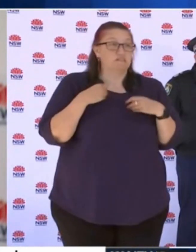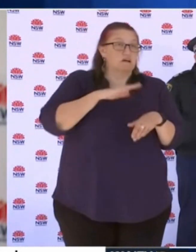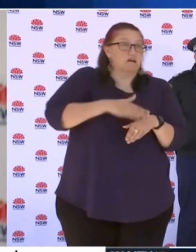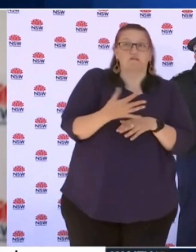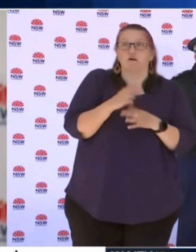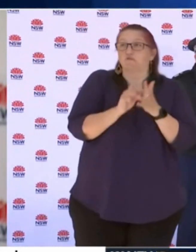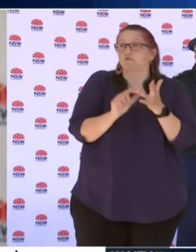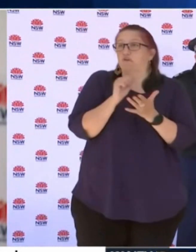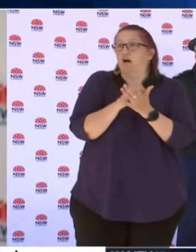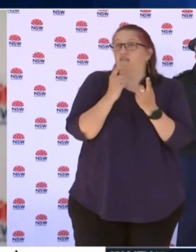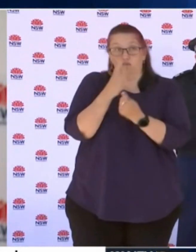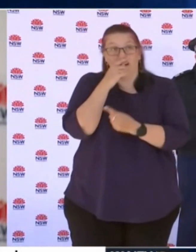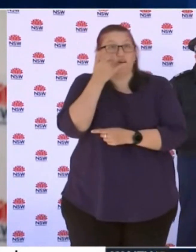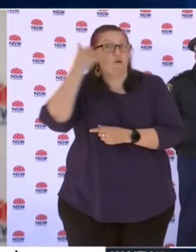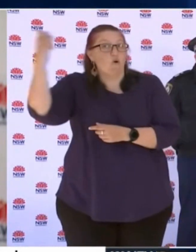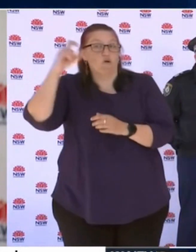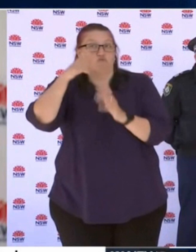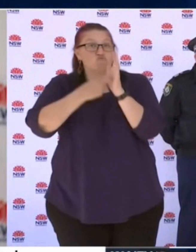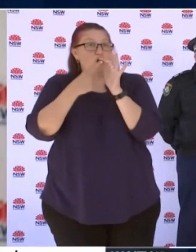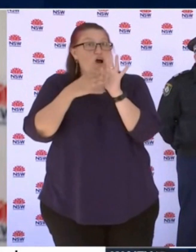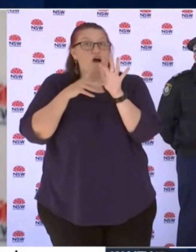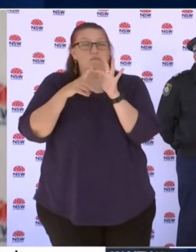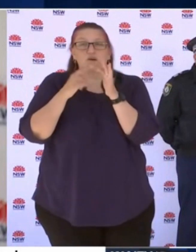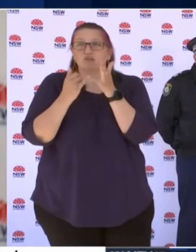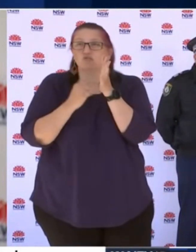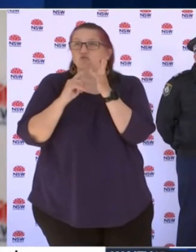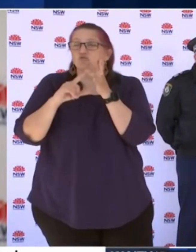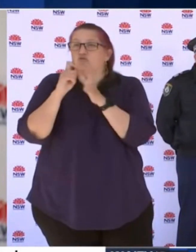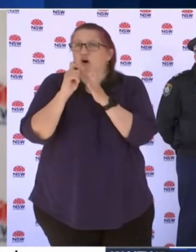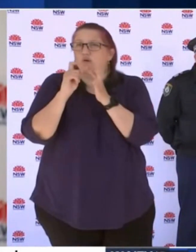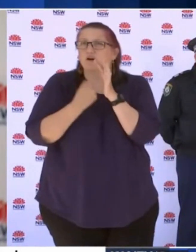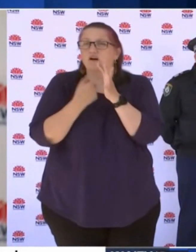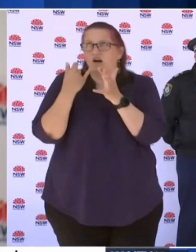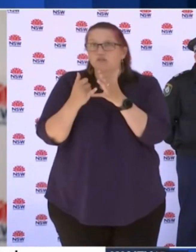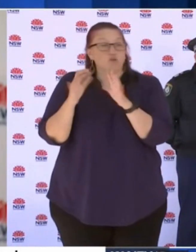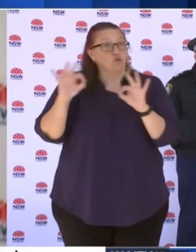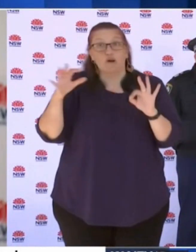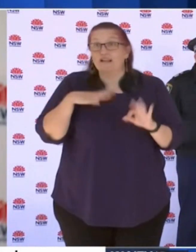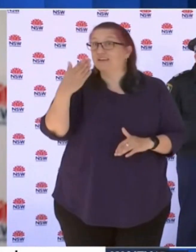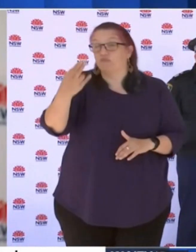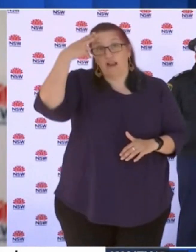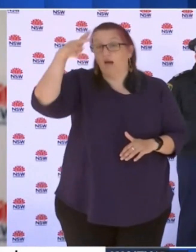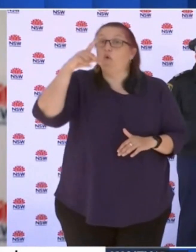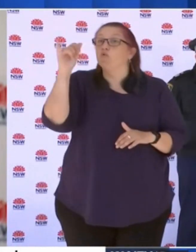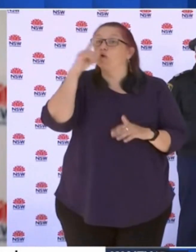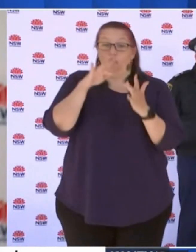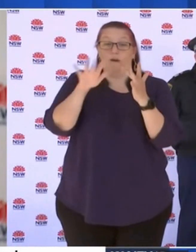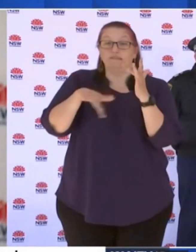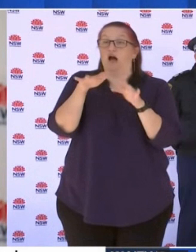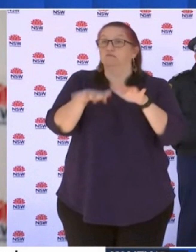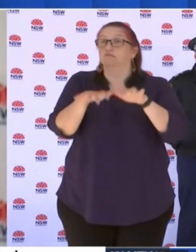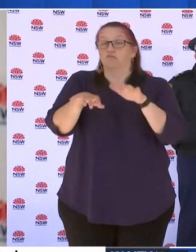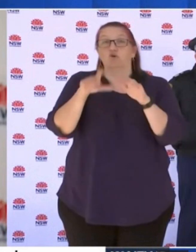anonymously contact Crime Stoppers and make sure that police get there and make sure we provide safety to everybody. So all of us have a role to